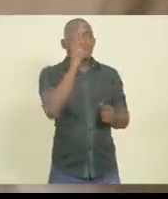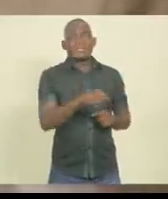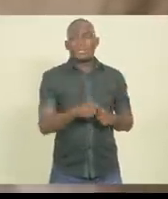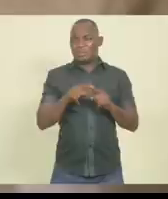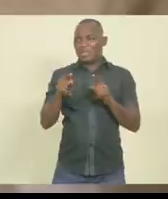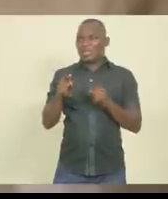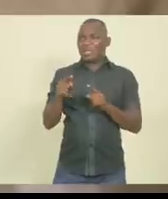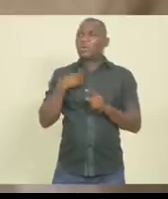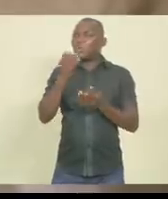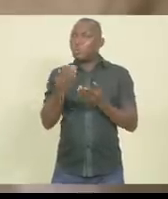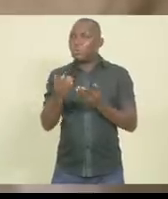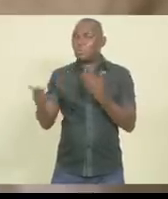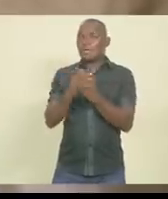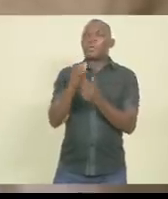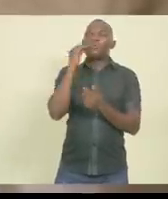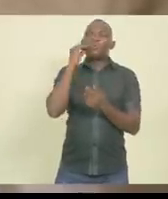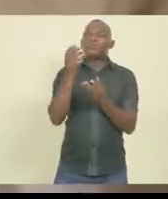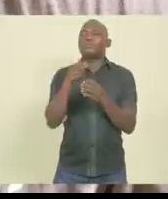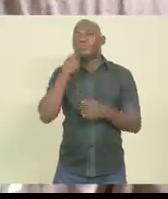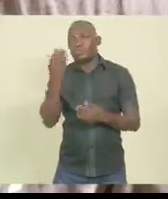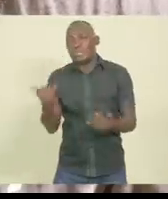are they going to come back soon?